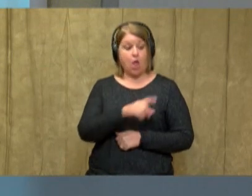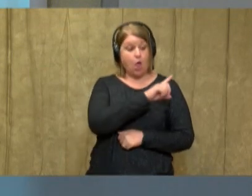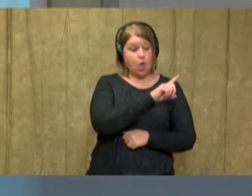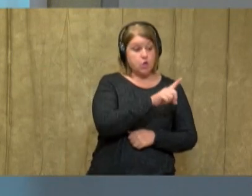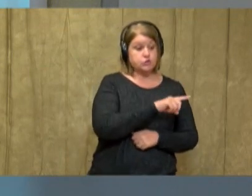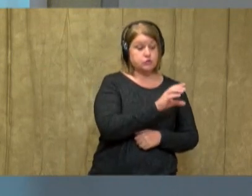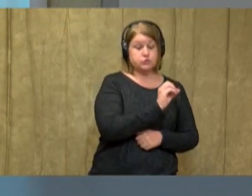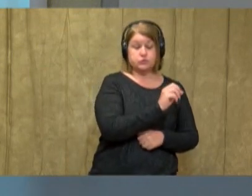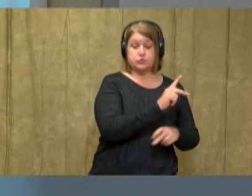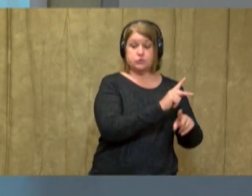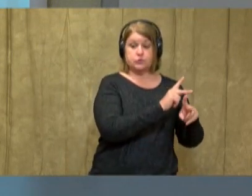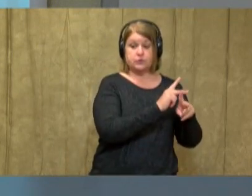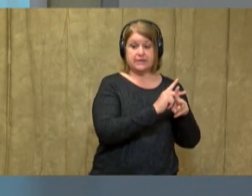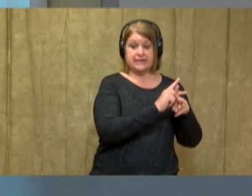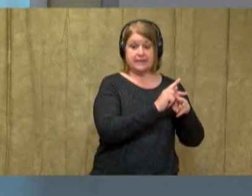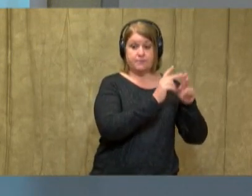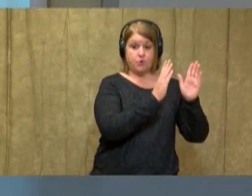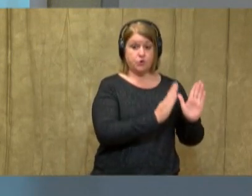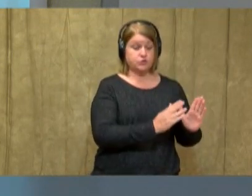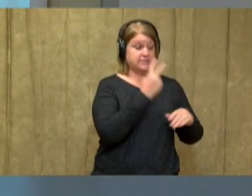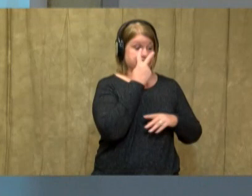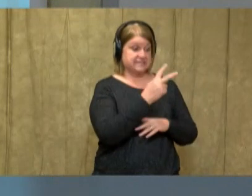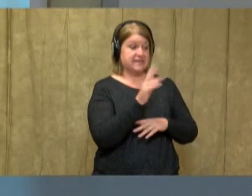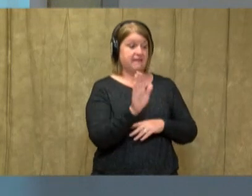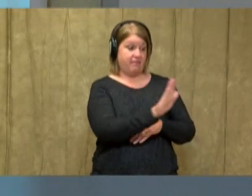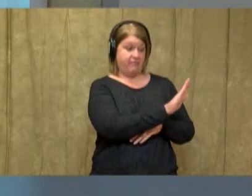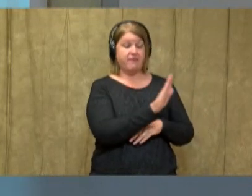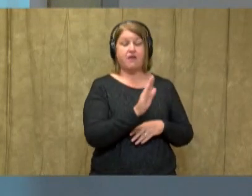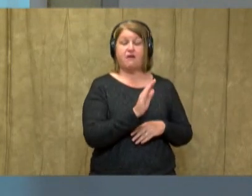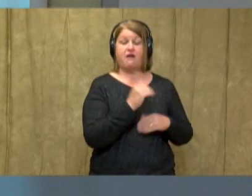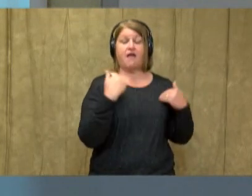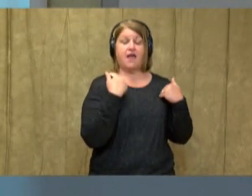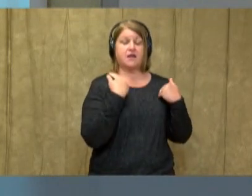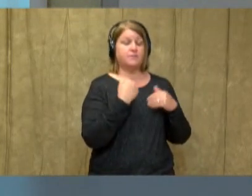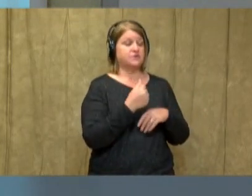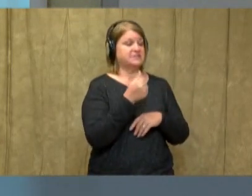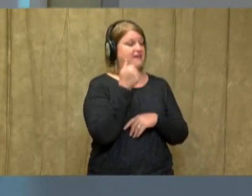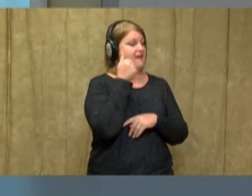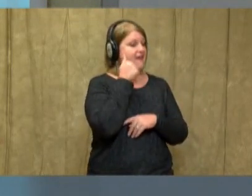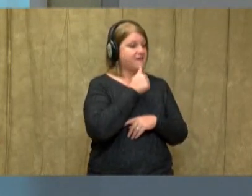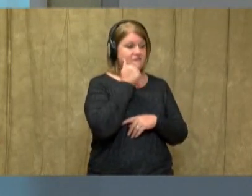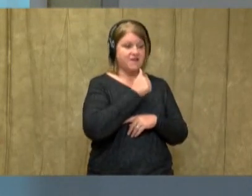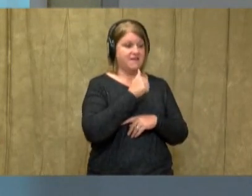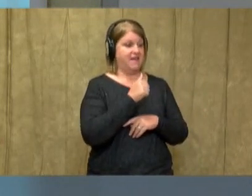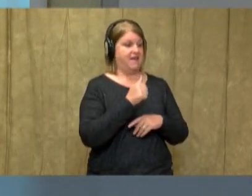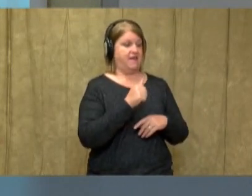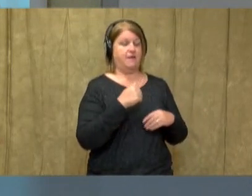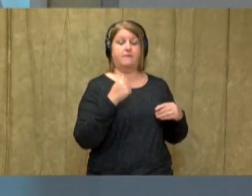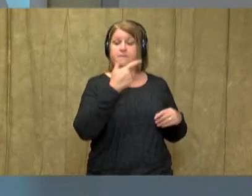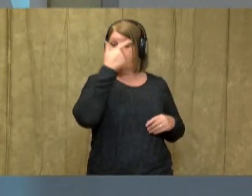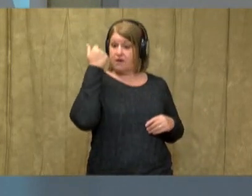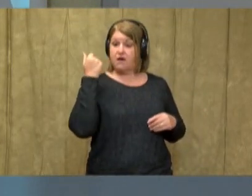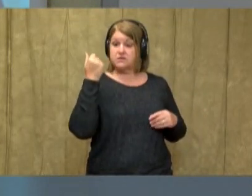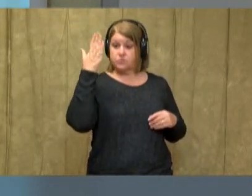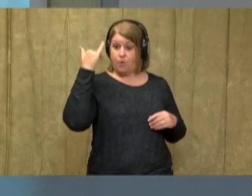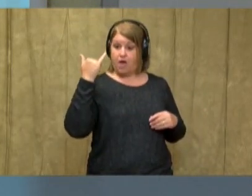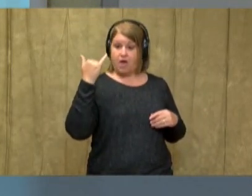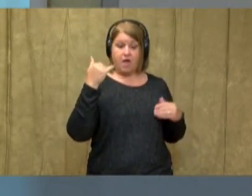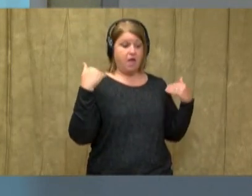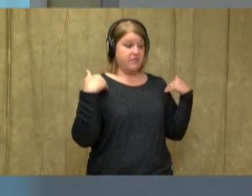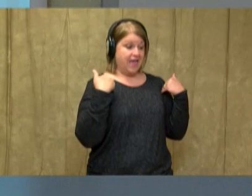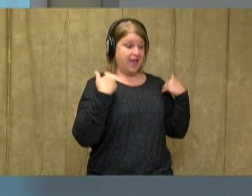Zookeepers see their animals every day because they work at the zoo and the animals live there. So zookeepers see the